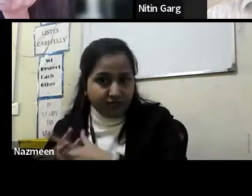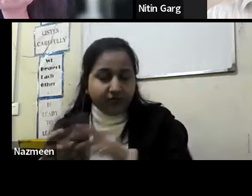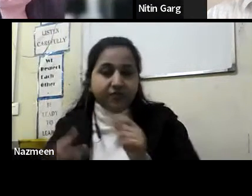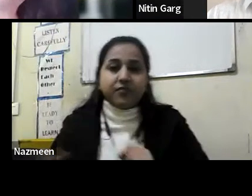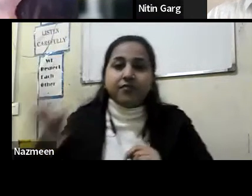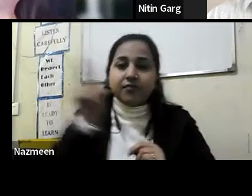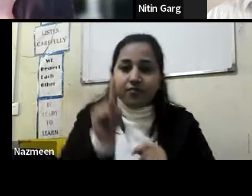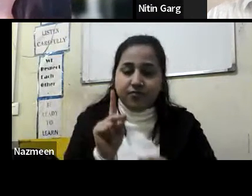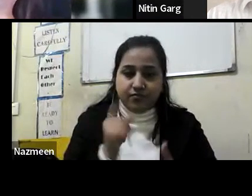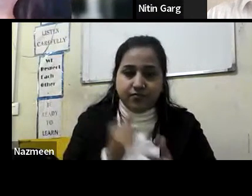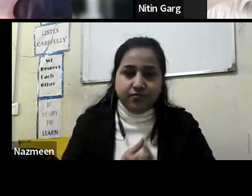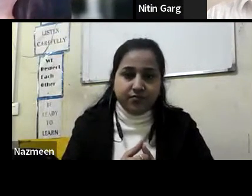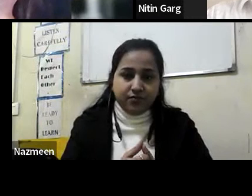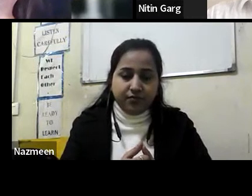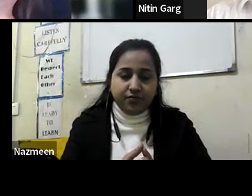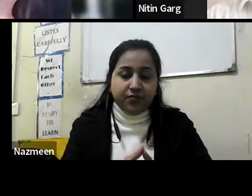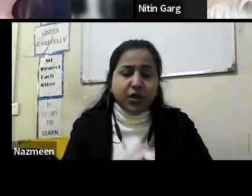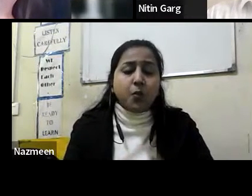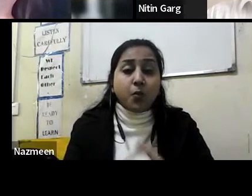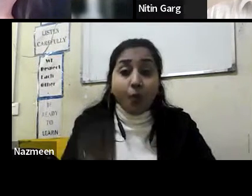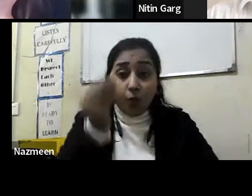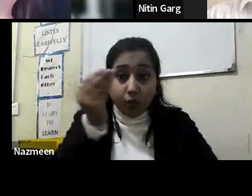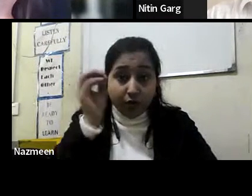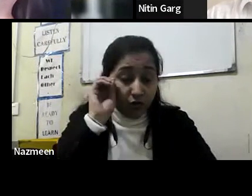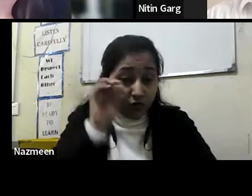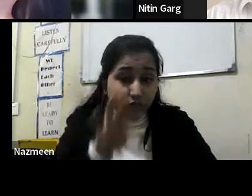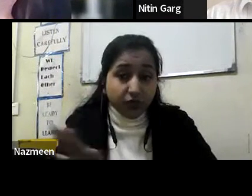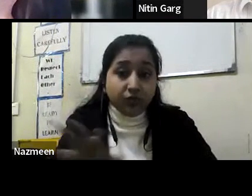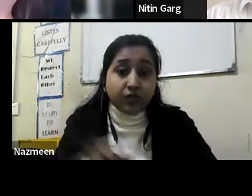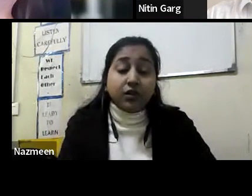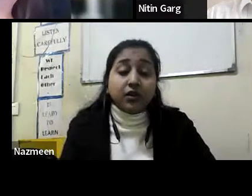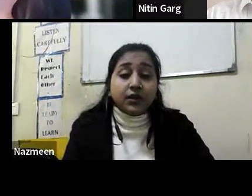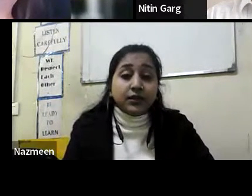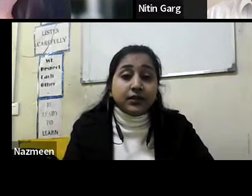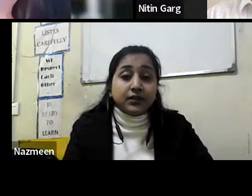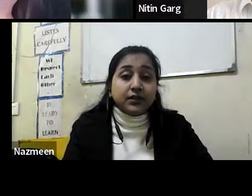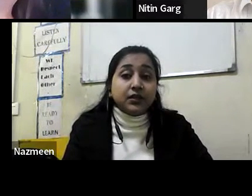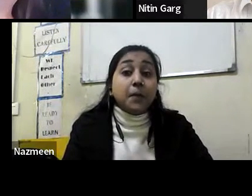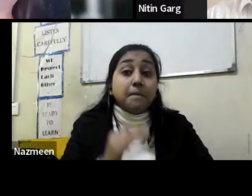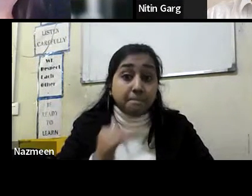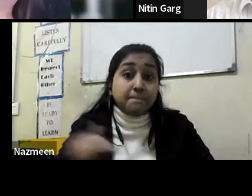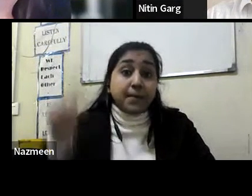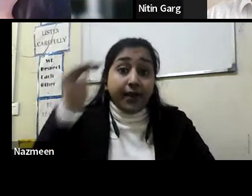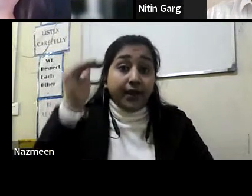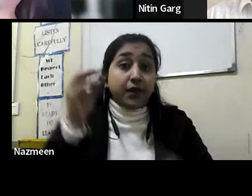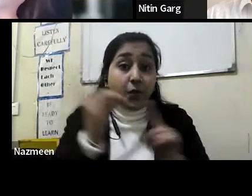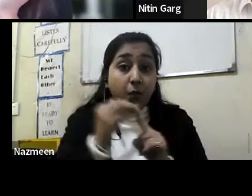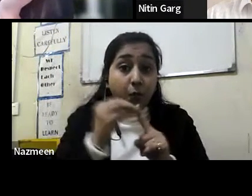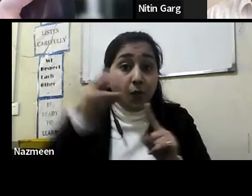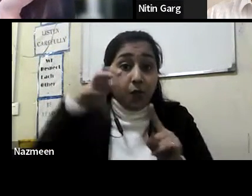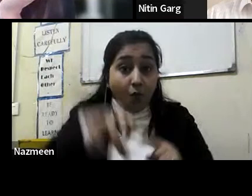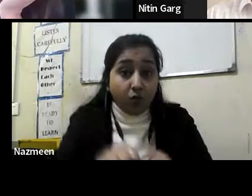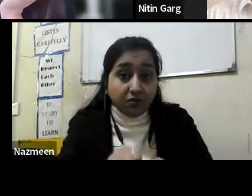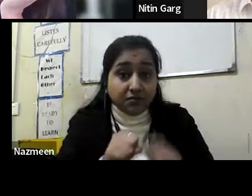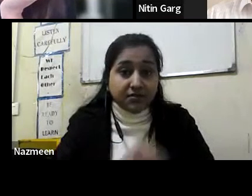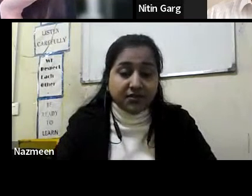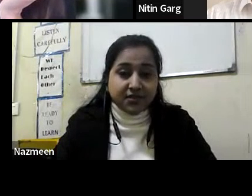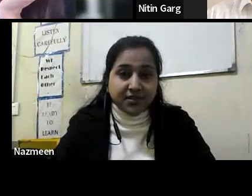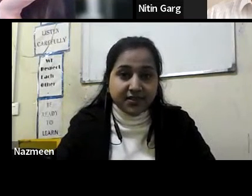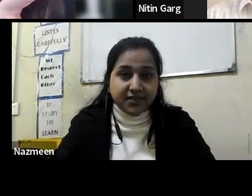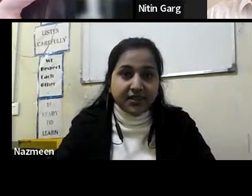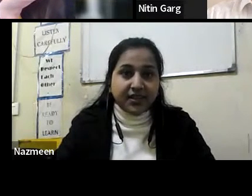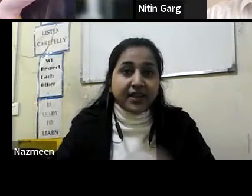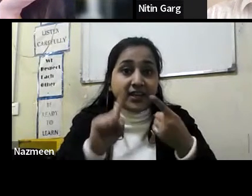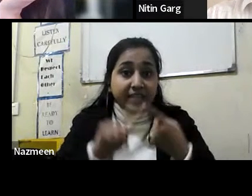of them can be for information, some can be for giving them better opportunities, and some of them are for